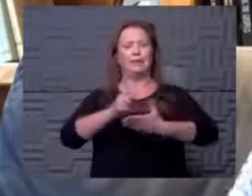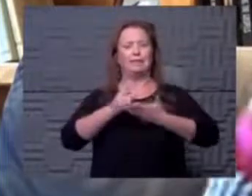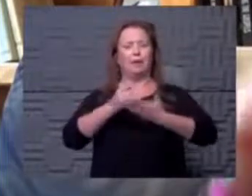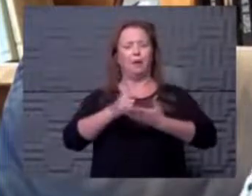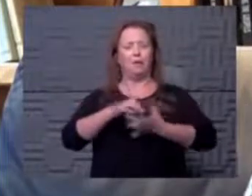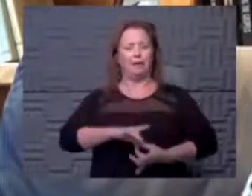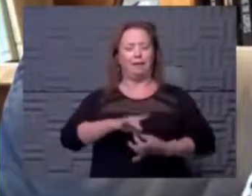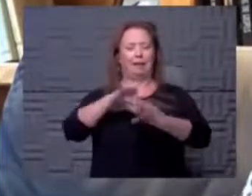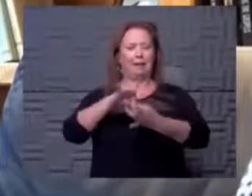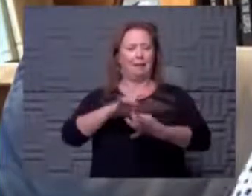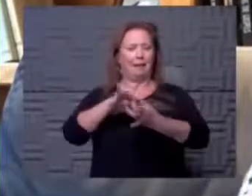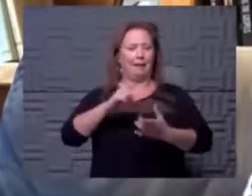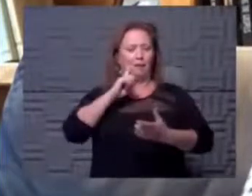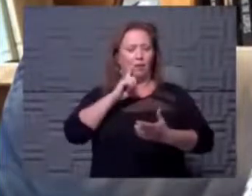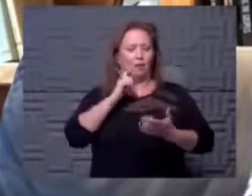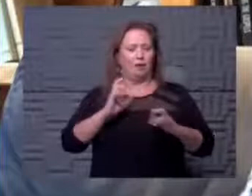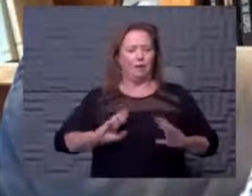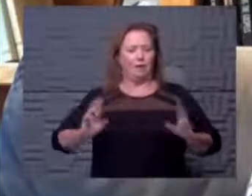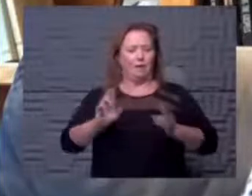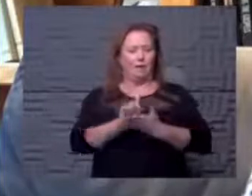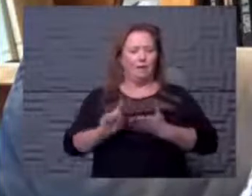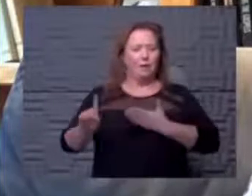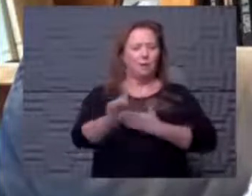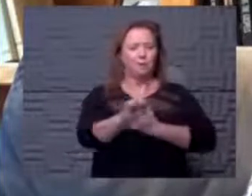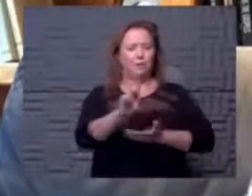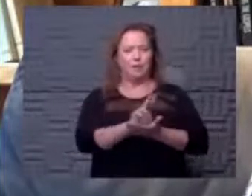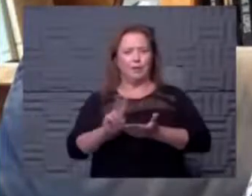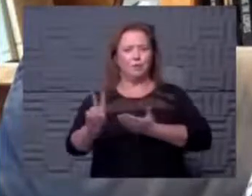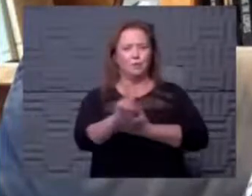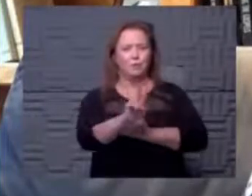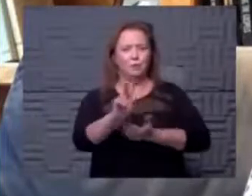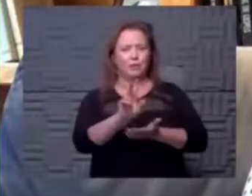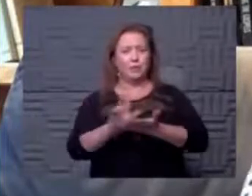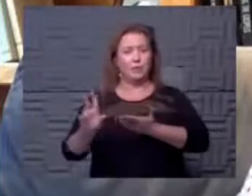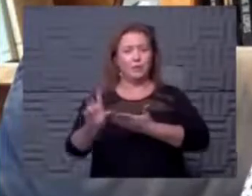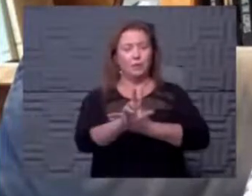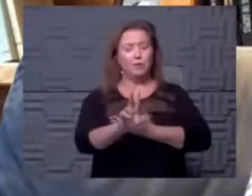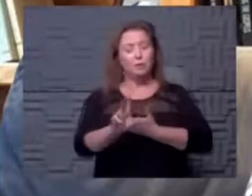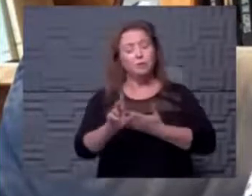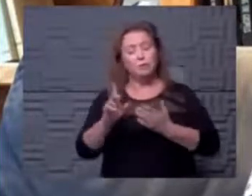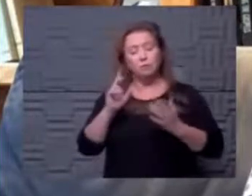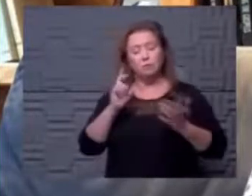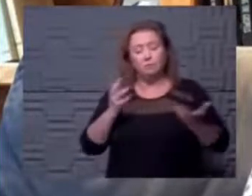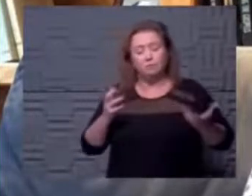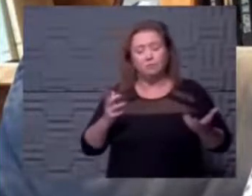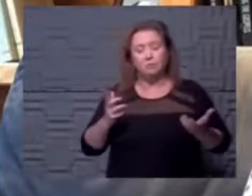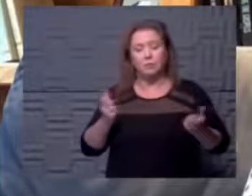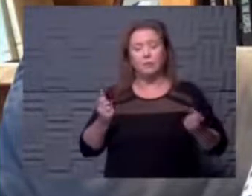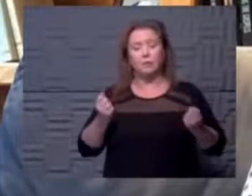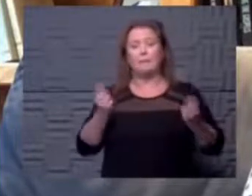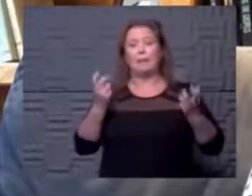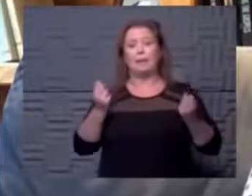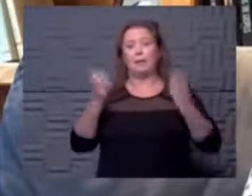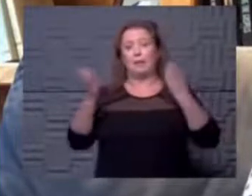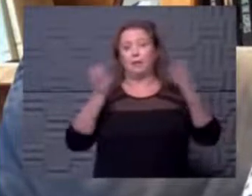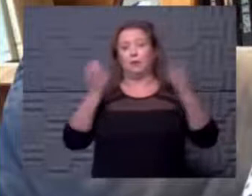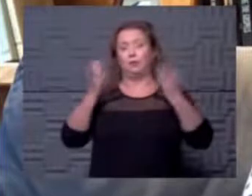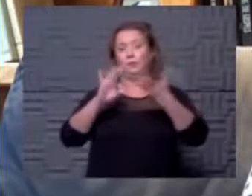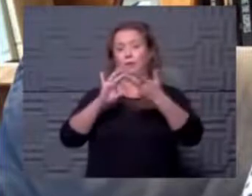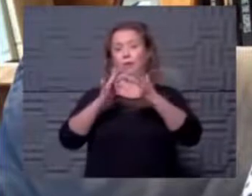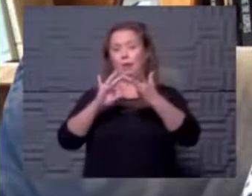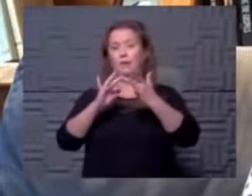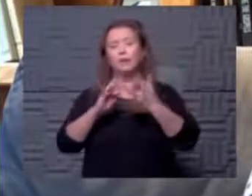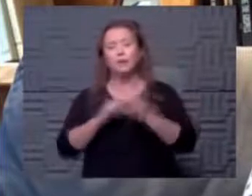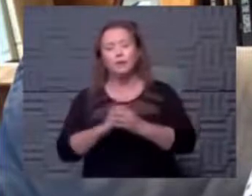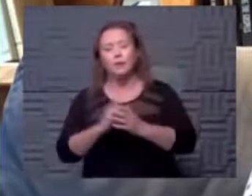me for the next week and the next week. So now what I found myself doing, there are many services online, but I go